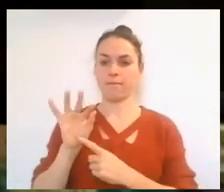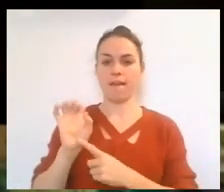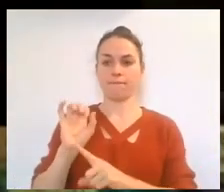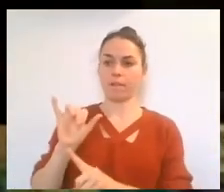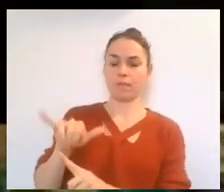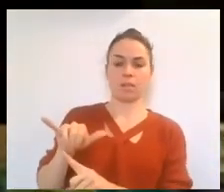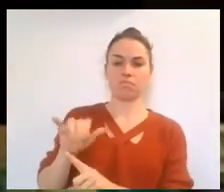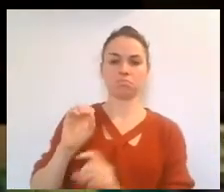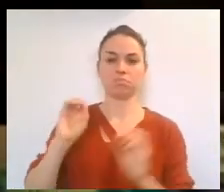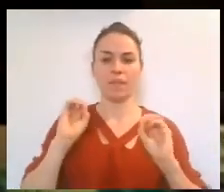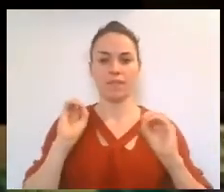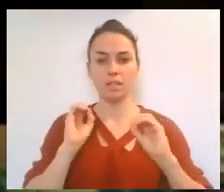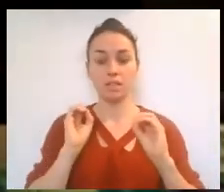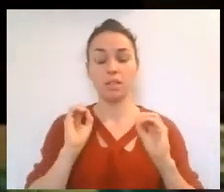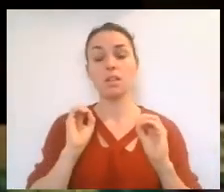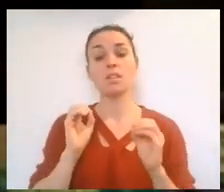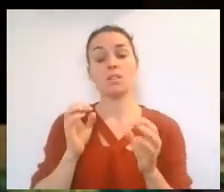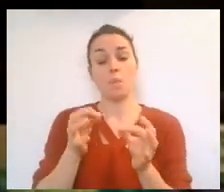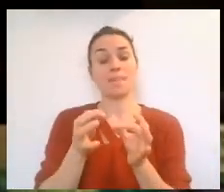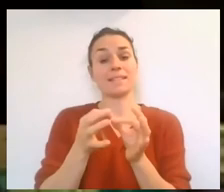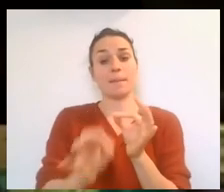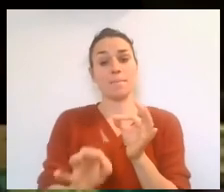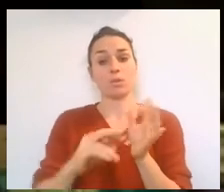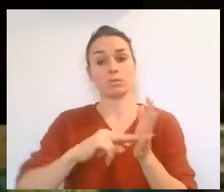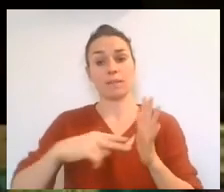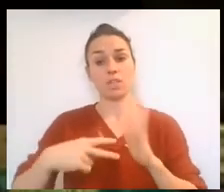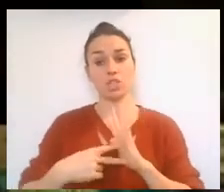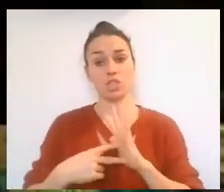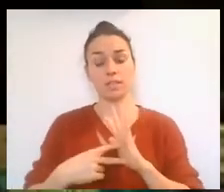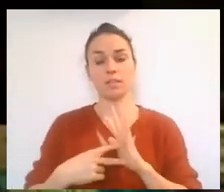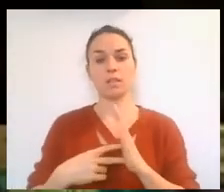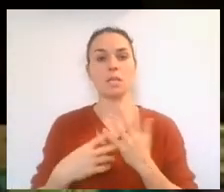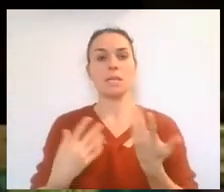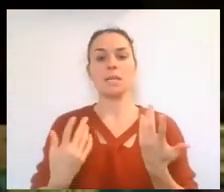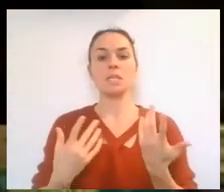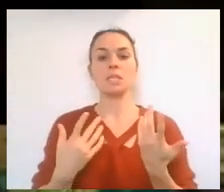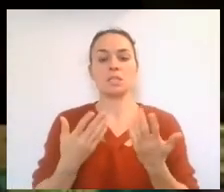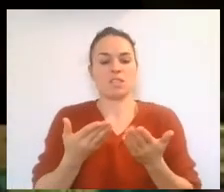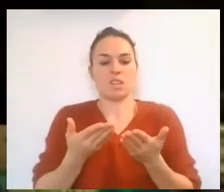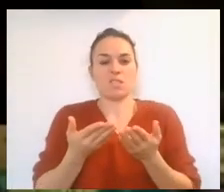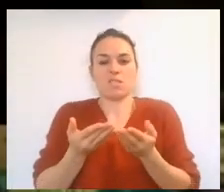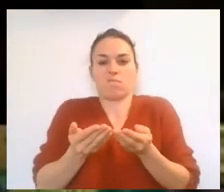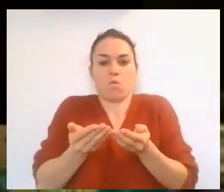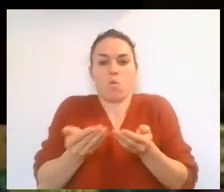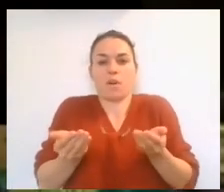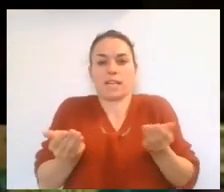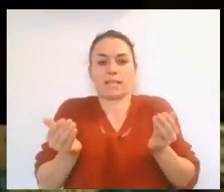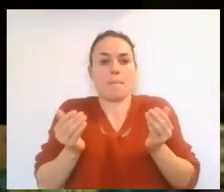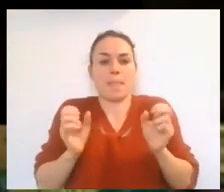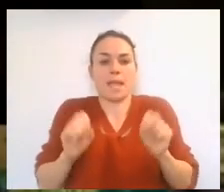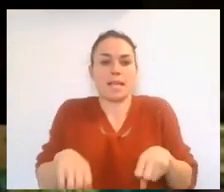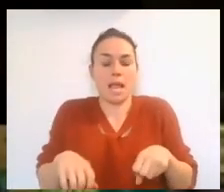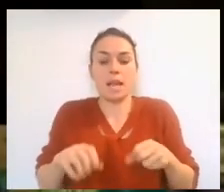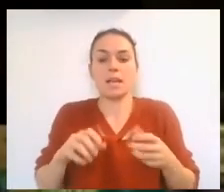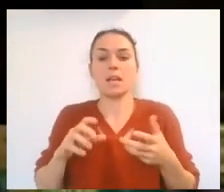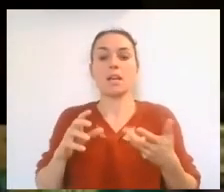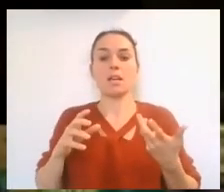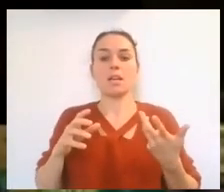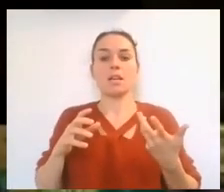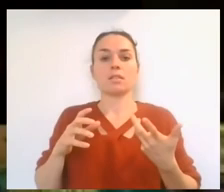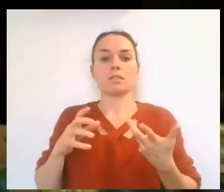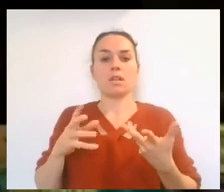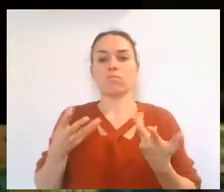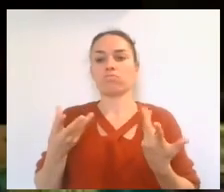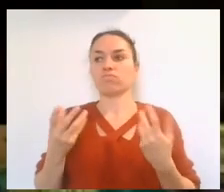take this most simple definition, that is, life consists of an organism that does two things. Metabolizes, that is, it